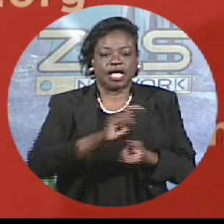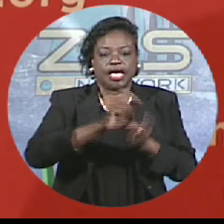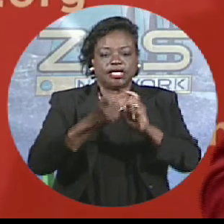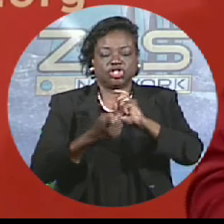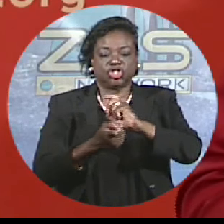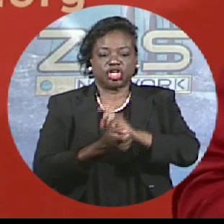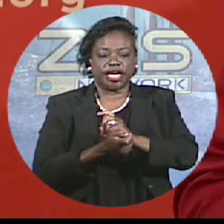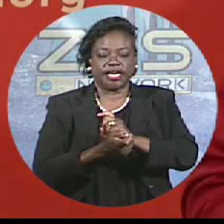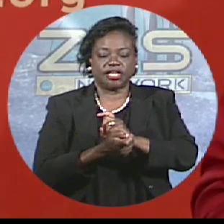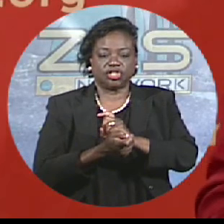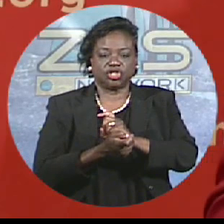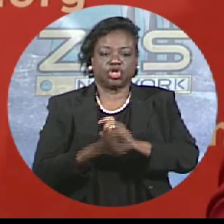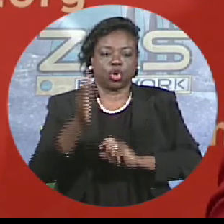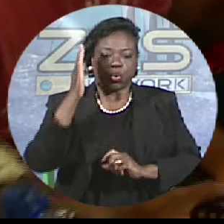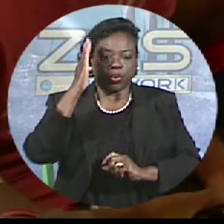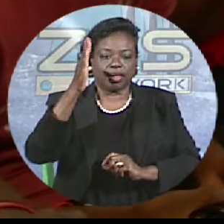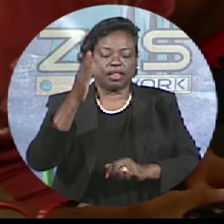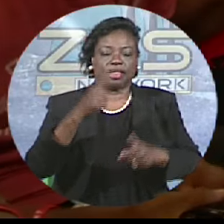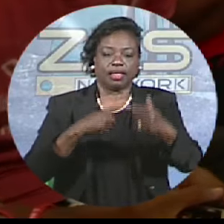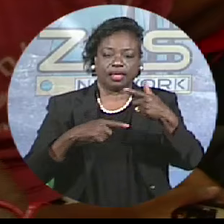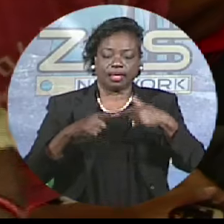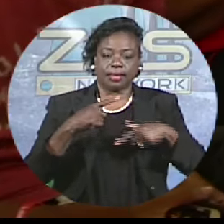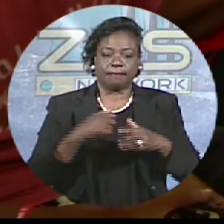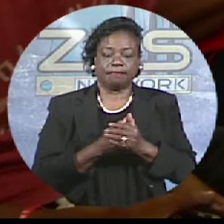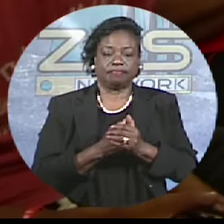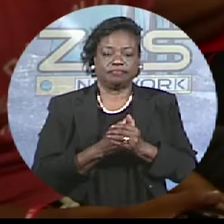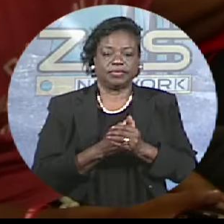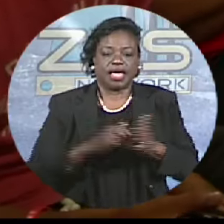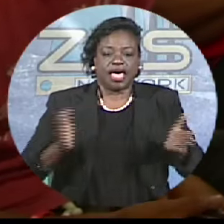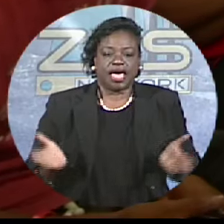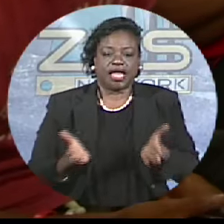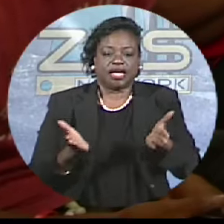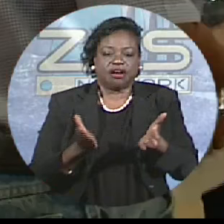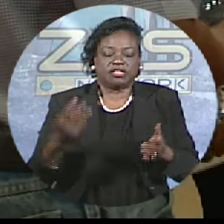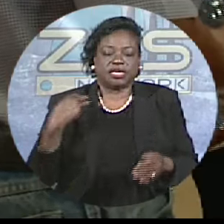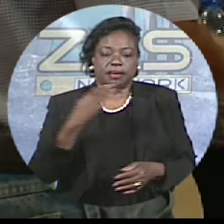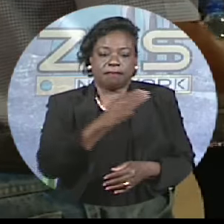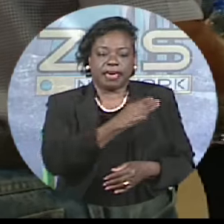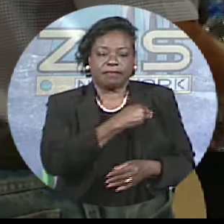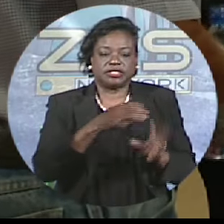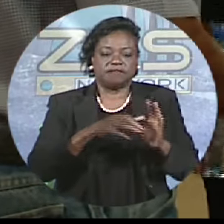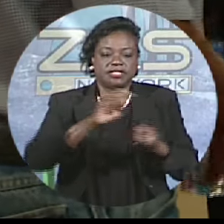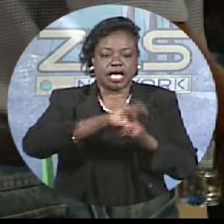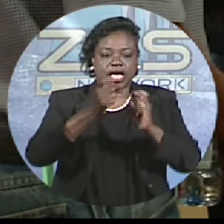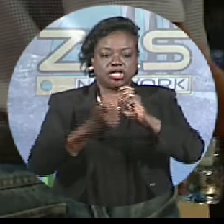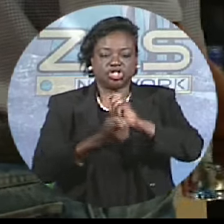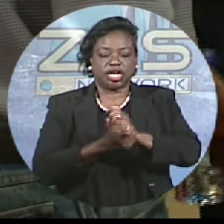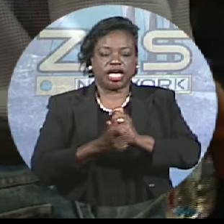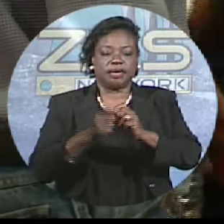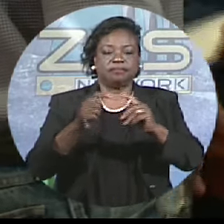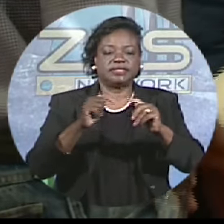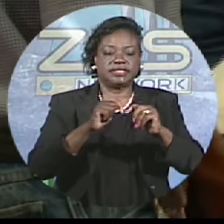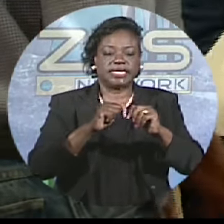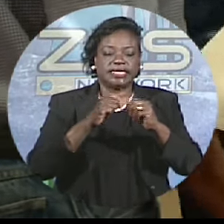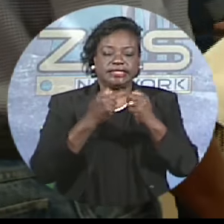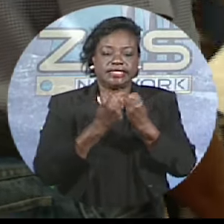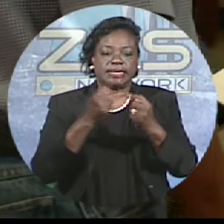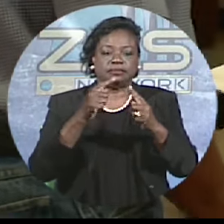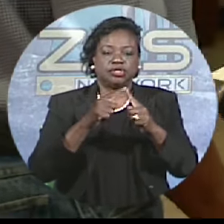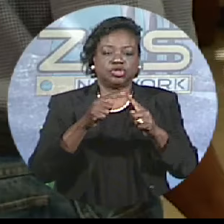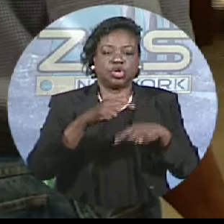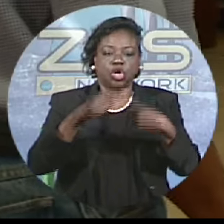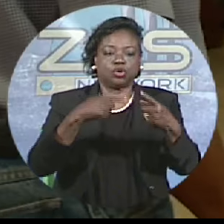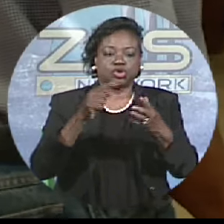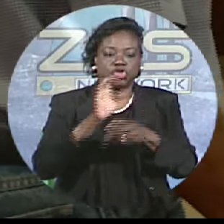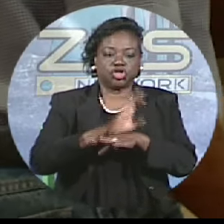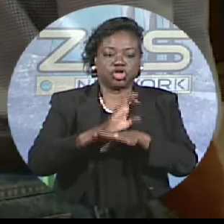Change will come. While encouraging members of his change team to attend worship services at the church of their choice this